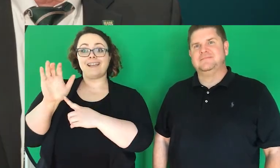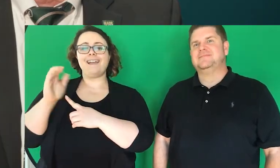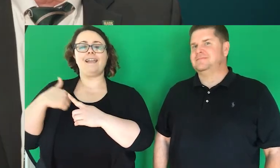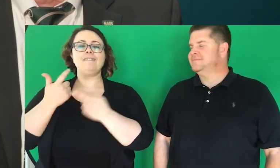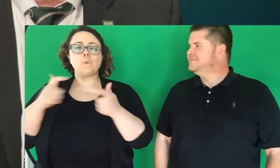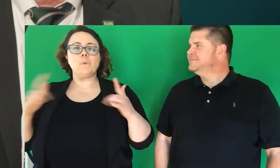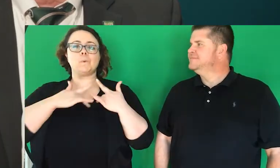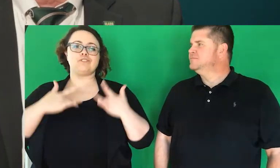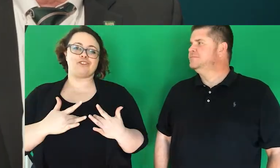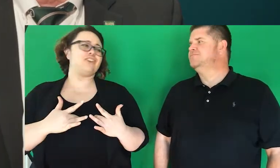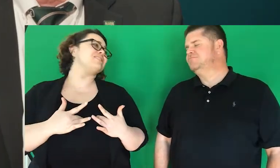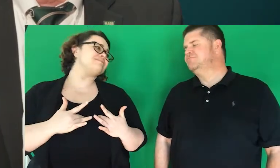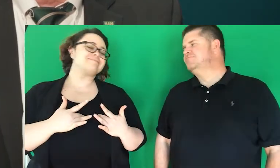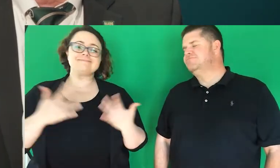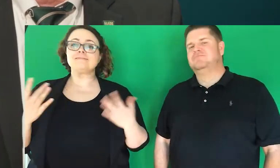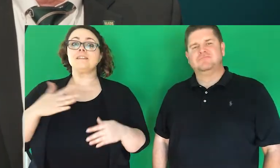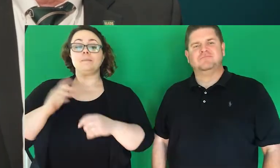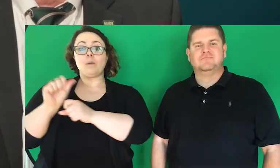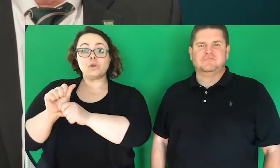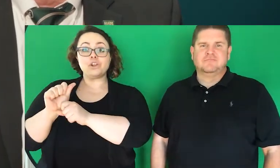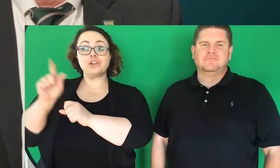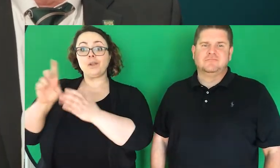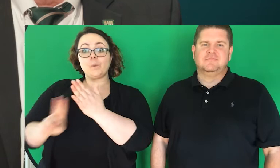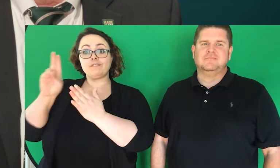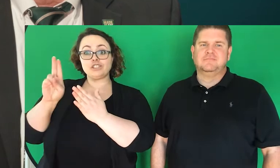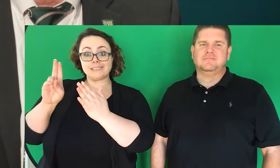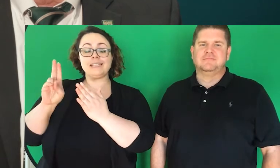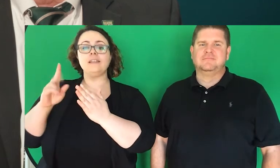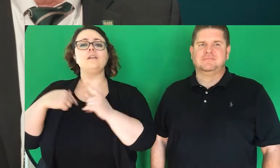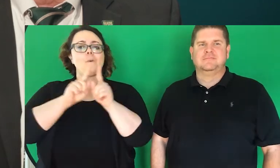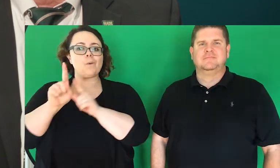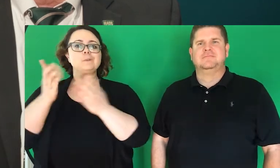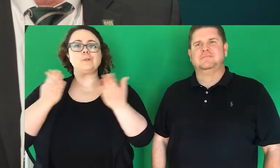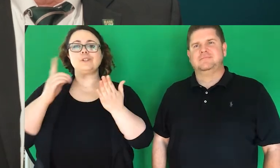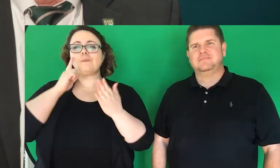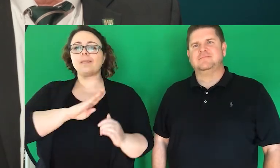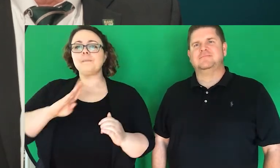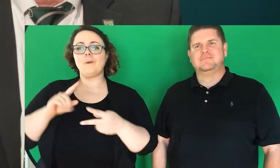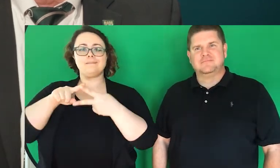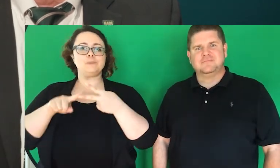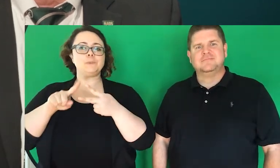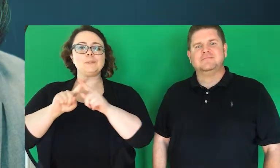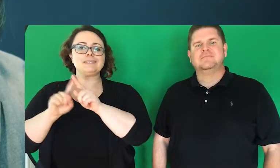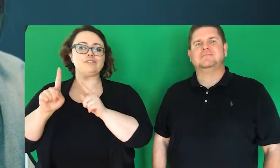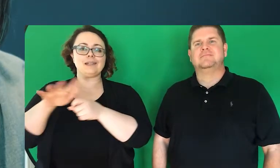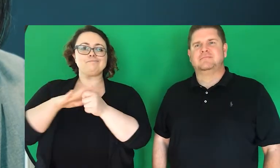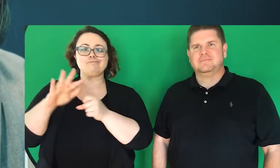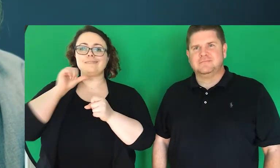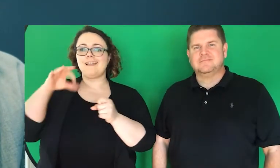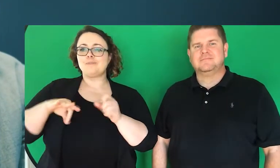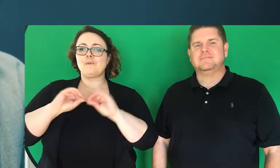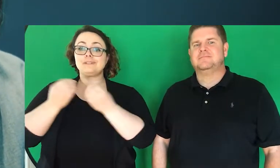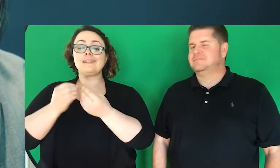has a big heart. You know, in addition to my work at the university, I serve on the board of 2 local nonprofits,